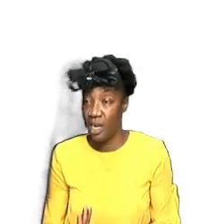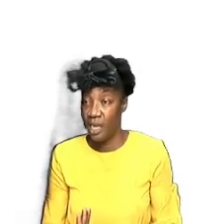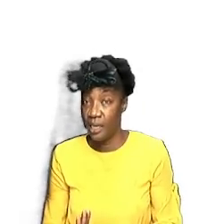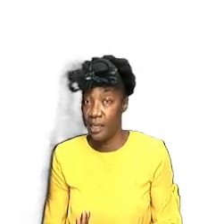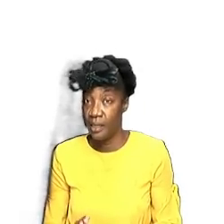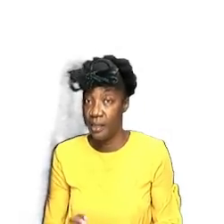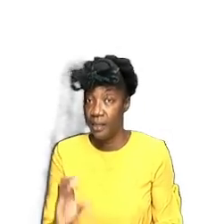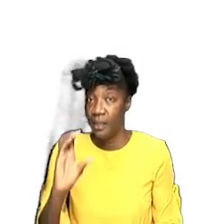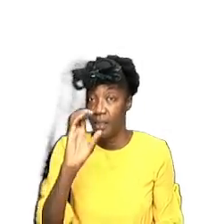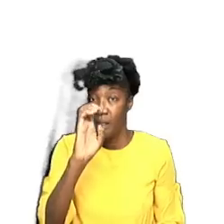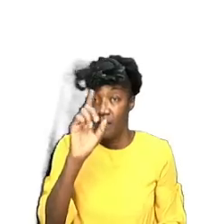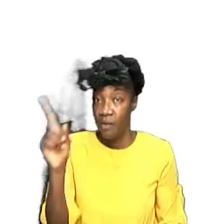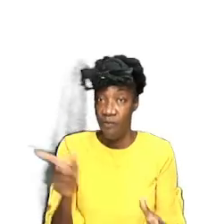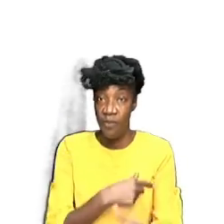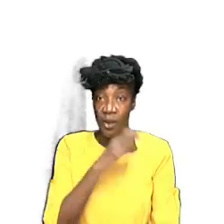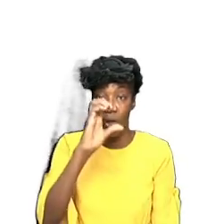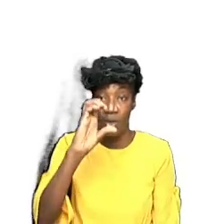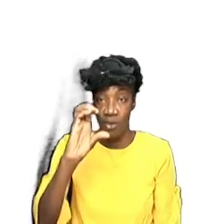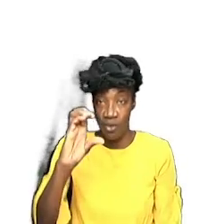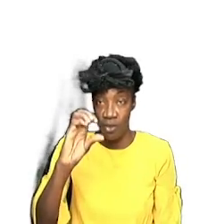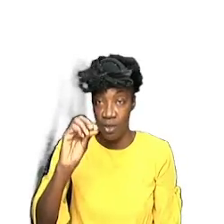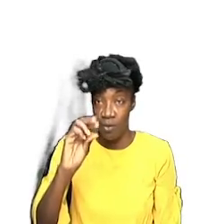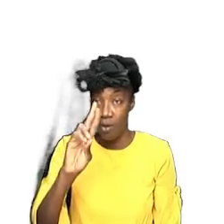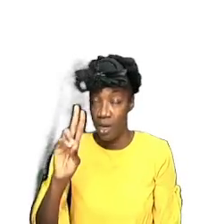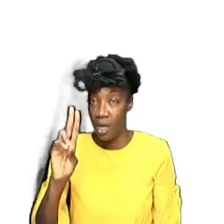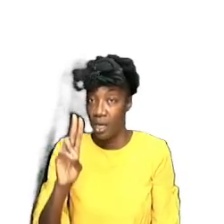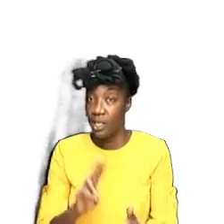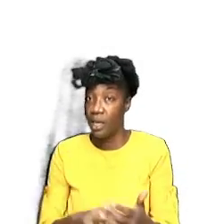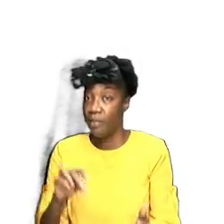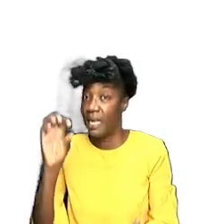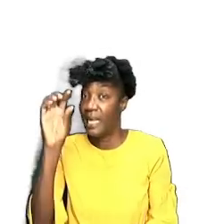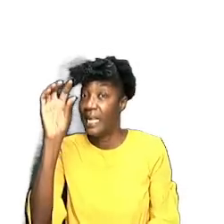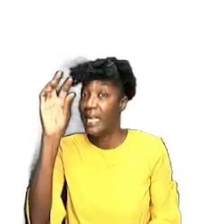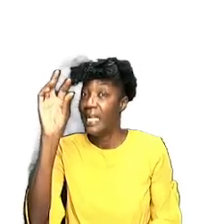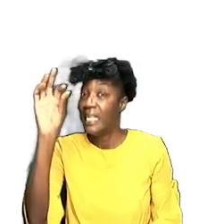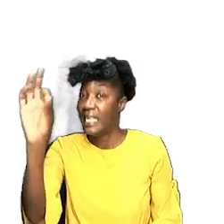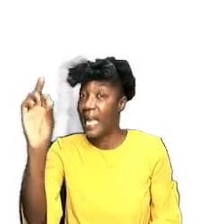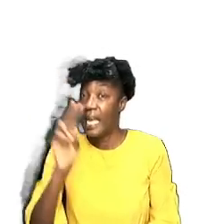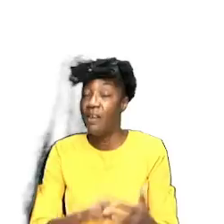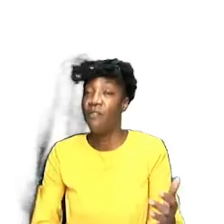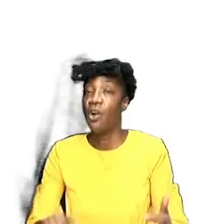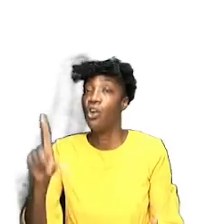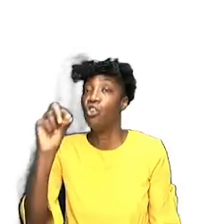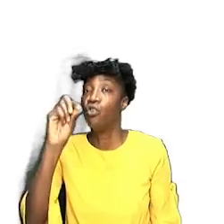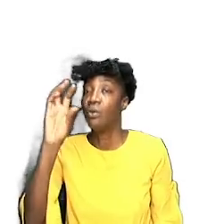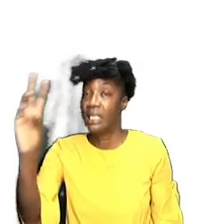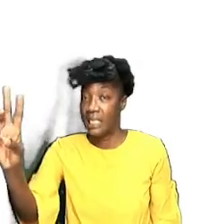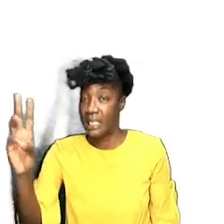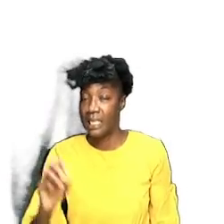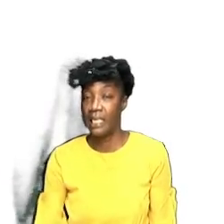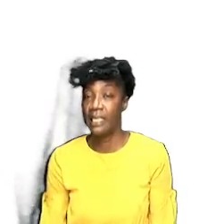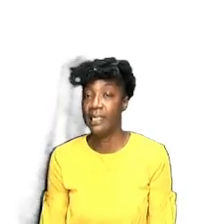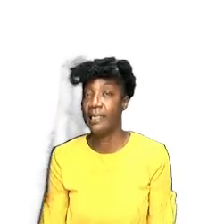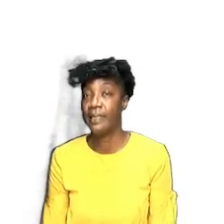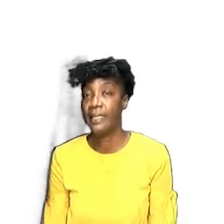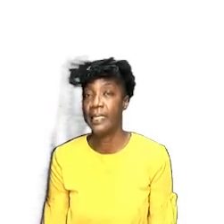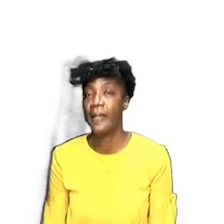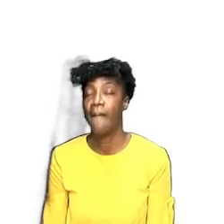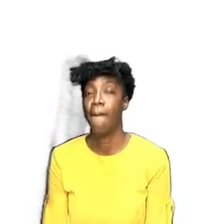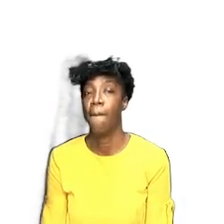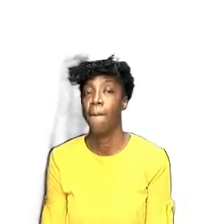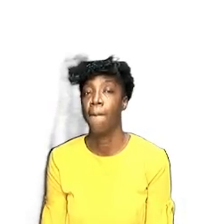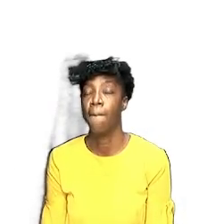God, chapter 9, praise God, and verse 26. 1 Corinthians chapter 9 and verse